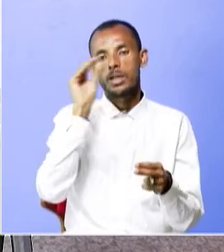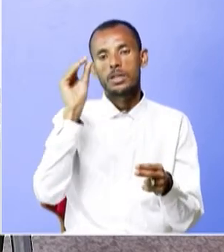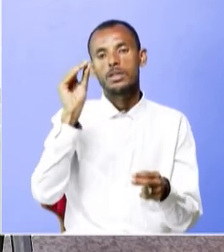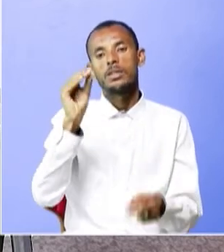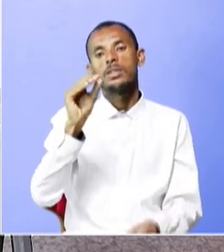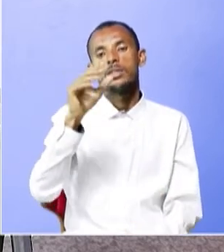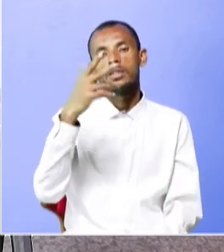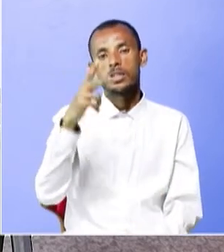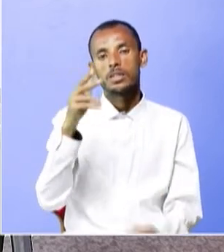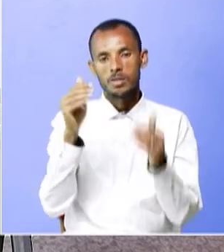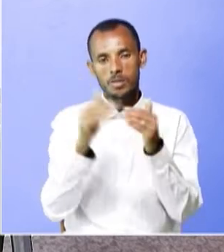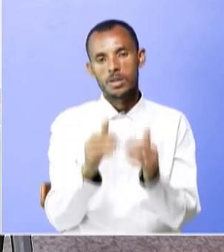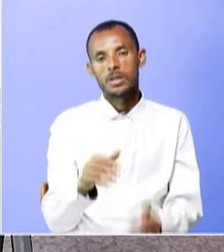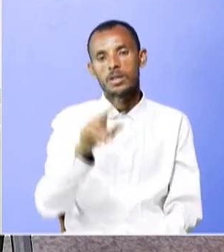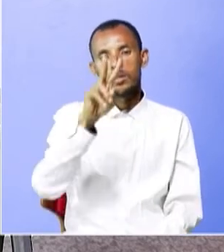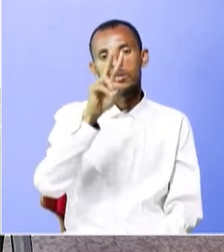13 is